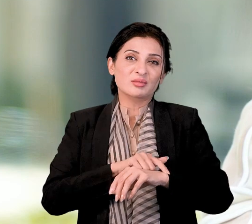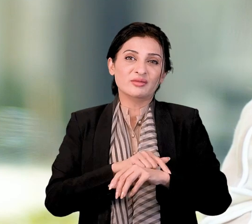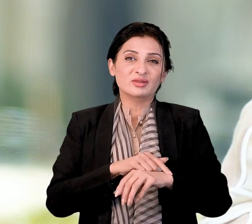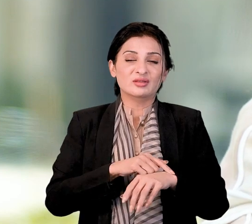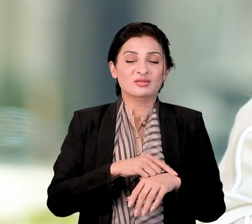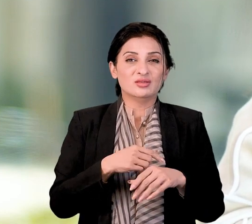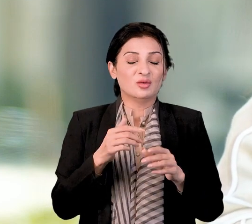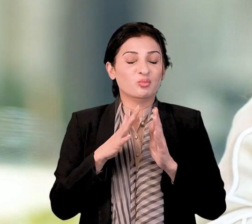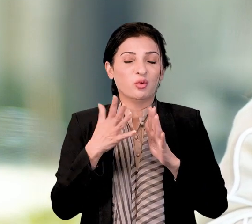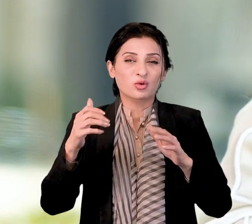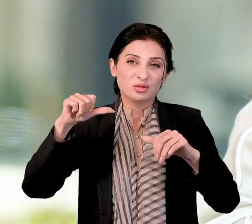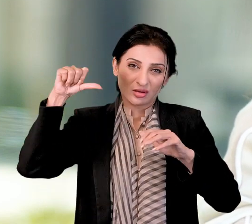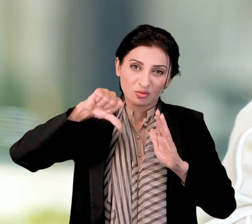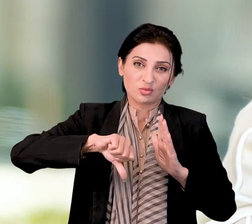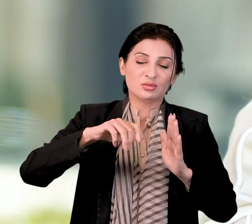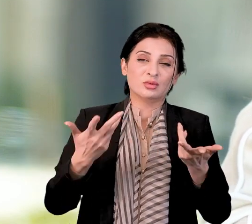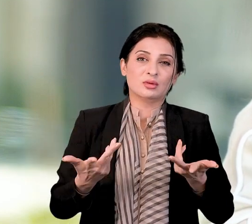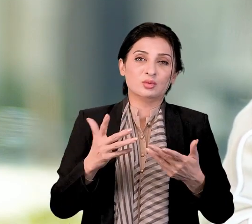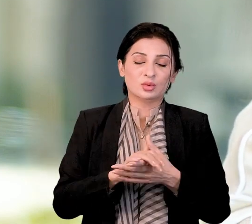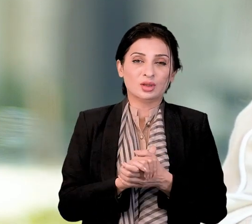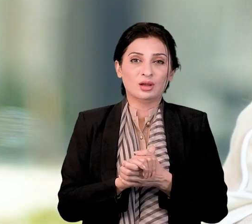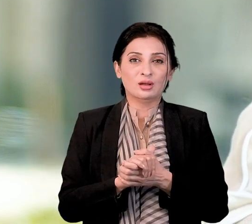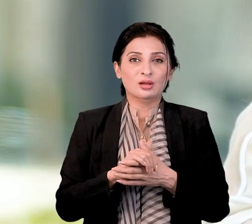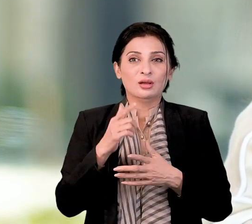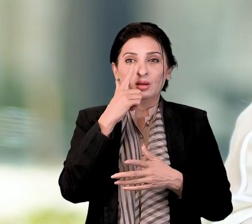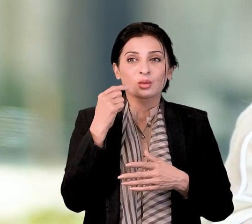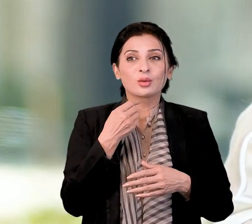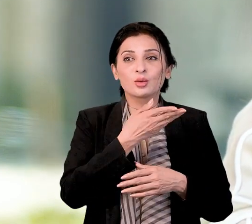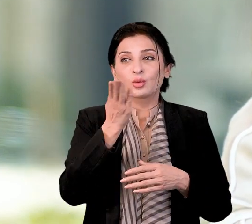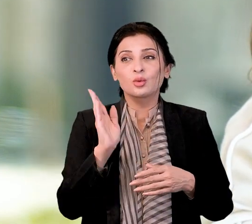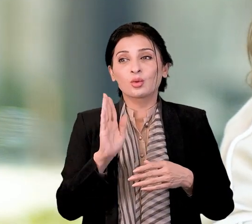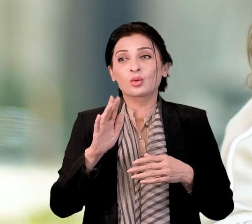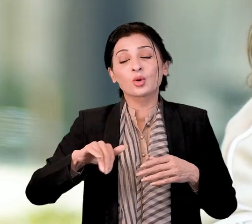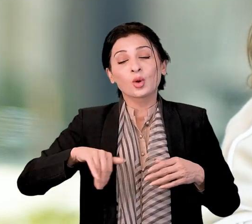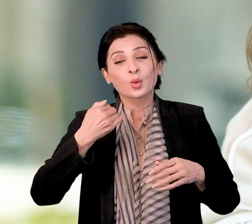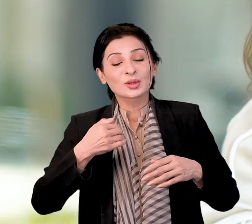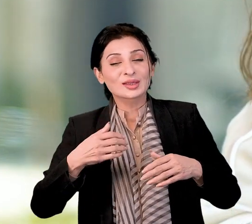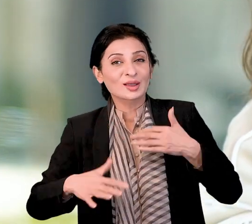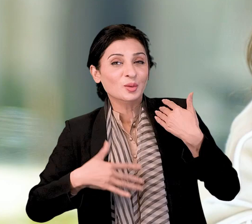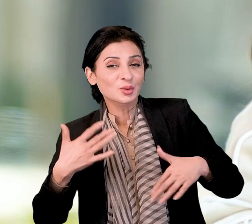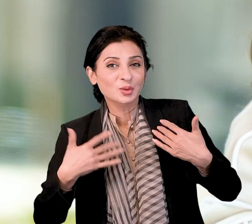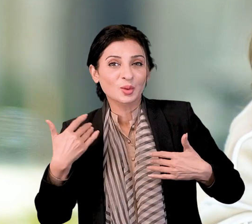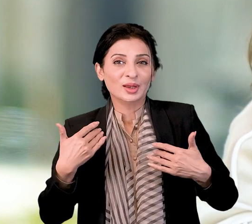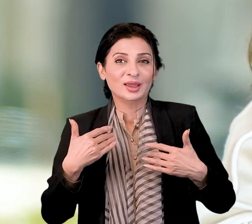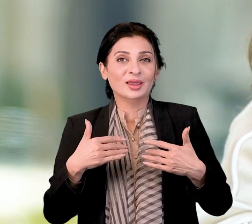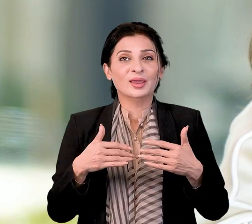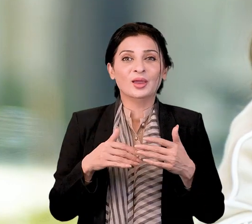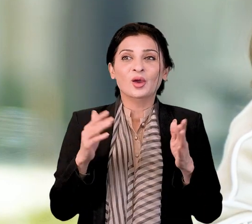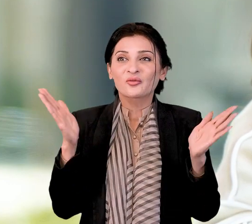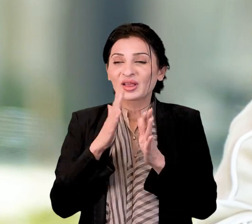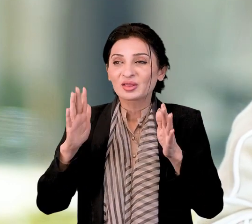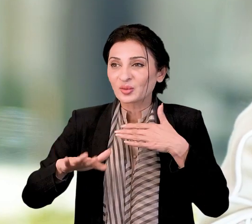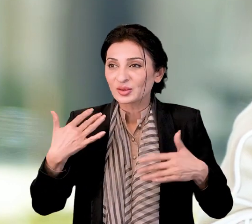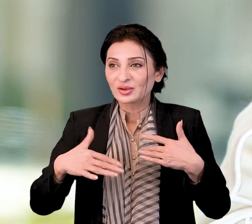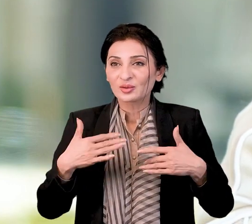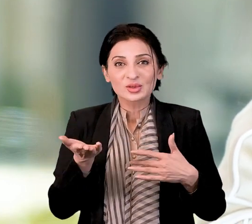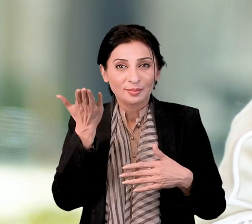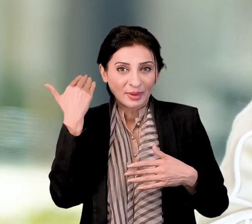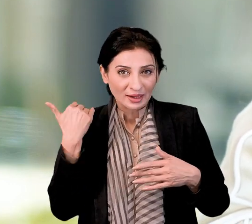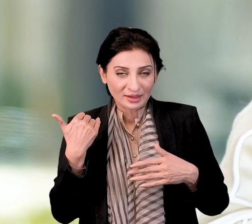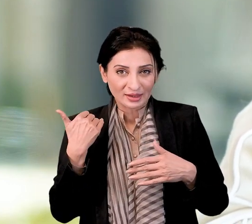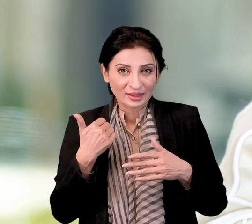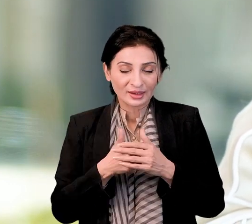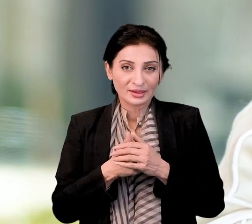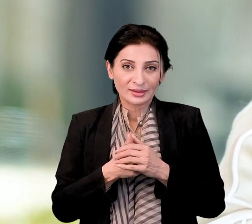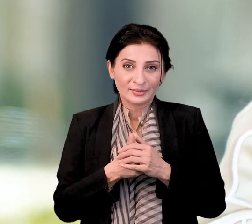pehle, with the very high inflation rate, it was extremely hard to manage our